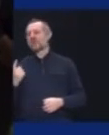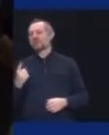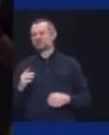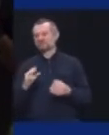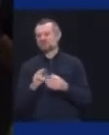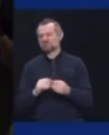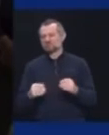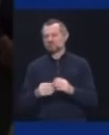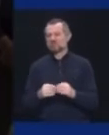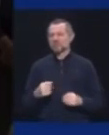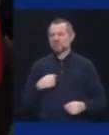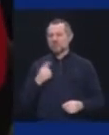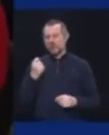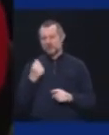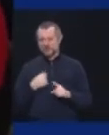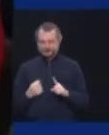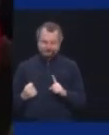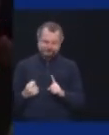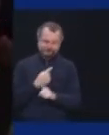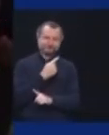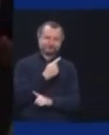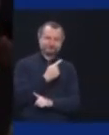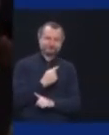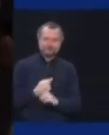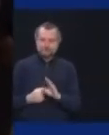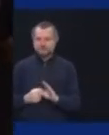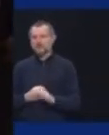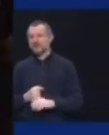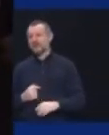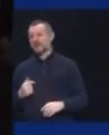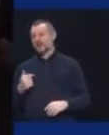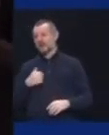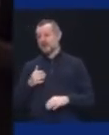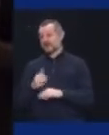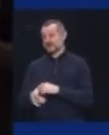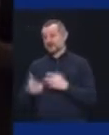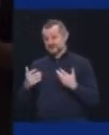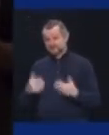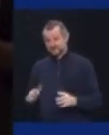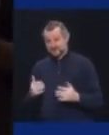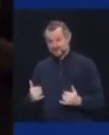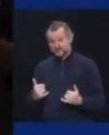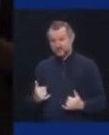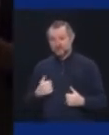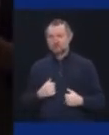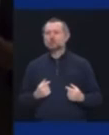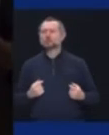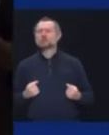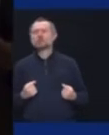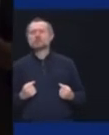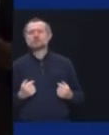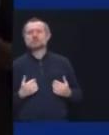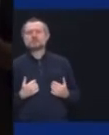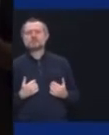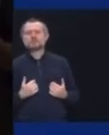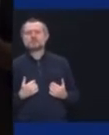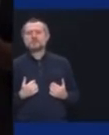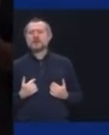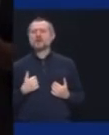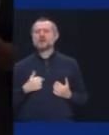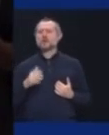script. So today, right after this, I am going to have an